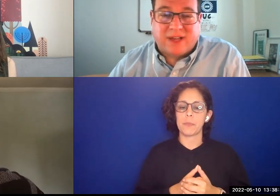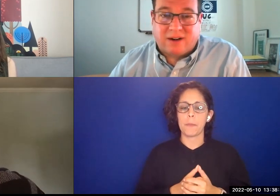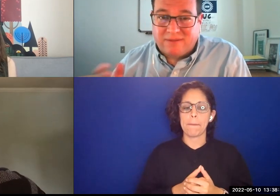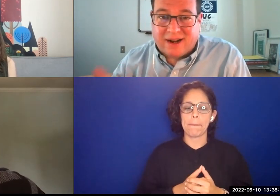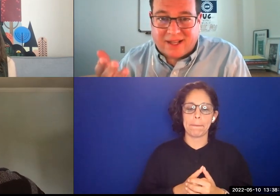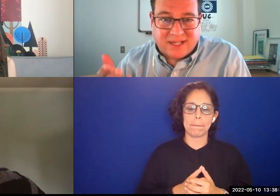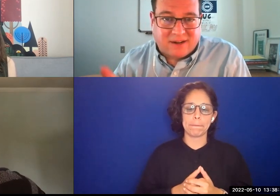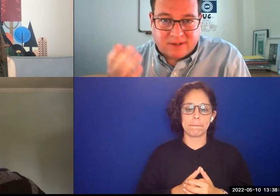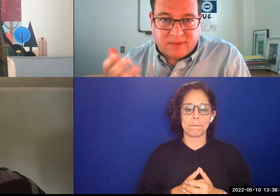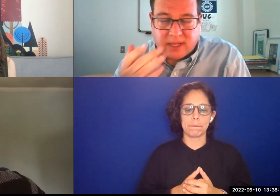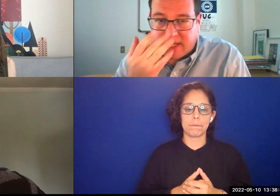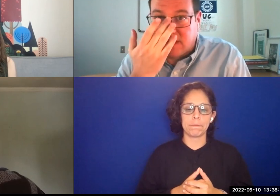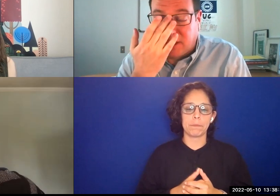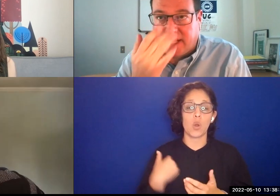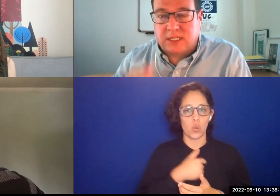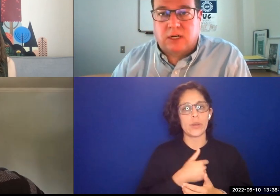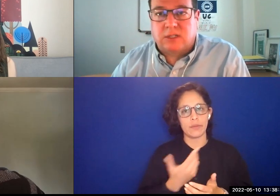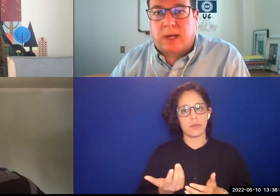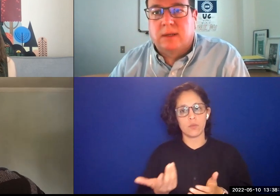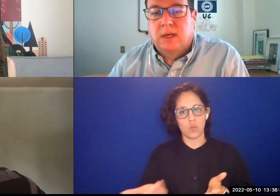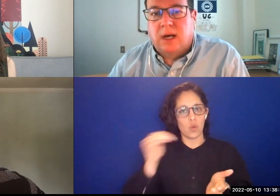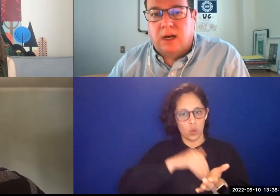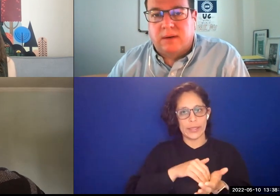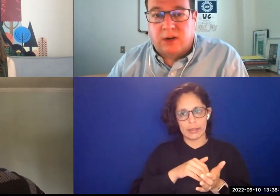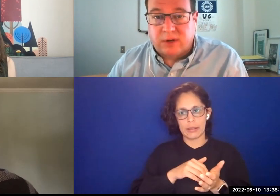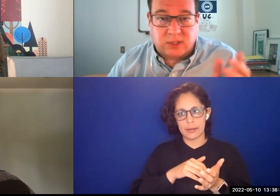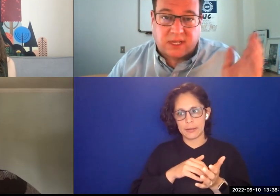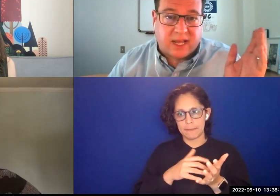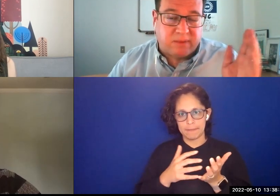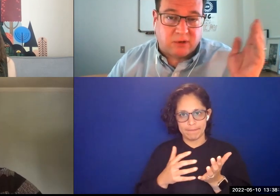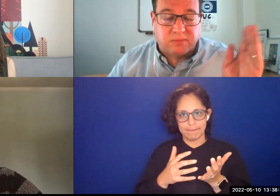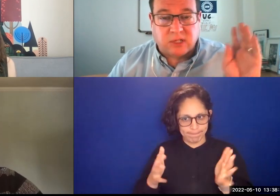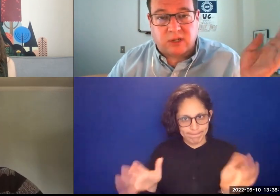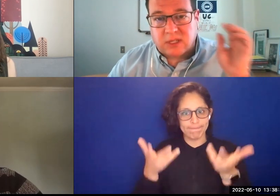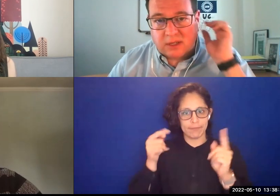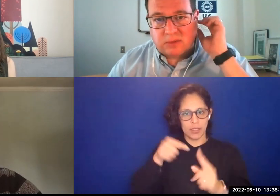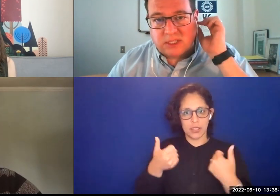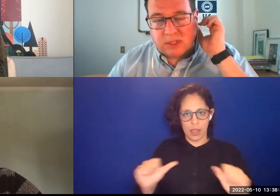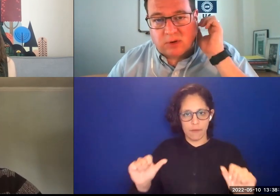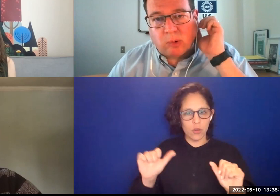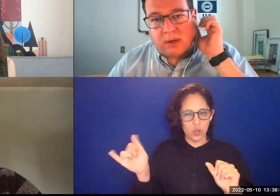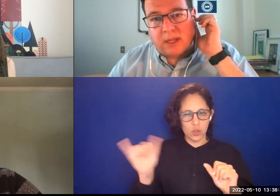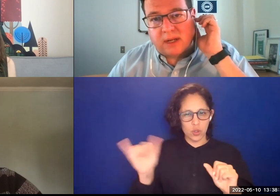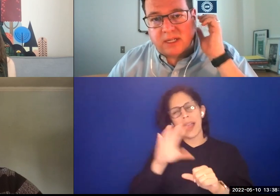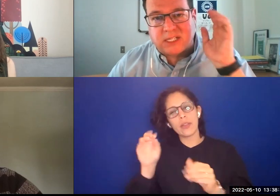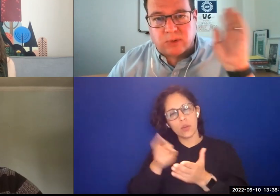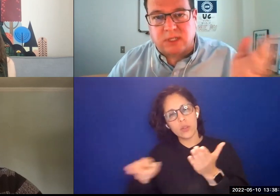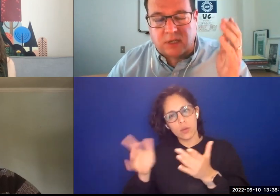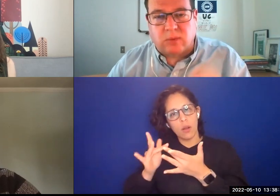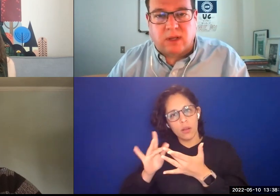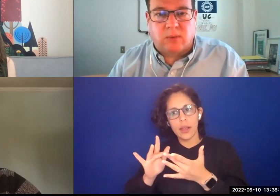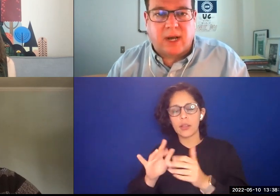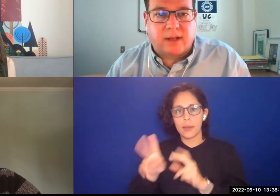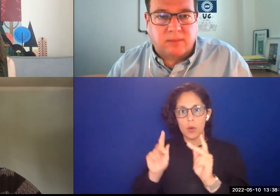And we've kind of revitalized that effort in the last year as well. And there are resources online if people are particularly interested. There's a Race Commission report and then a task force